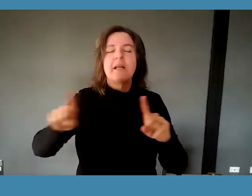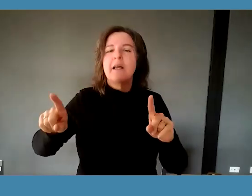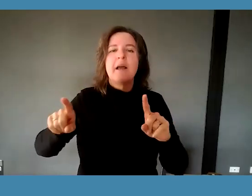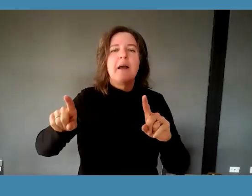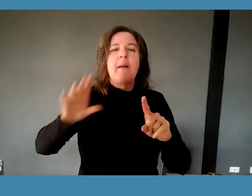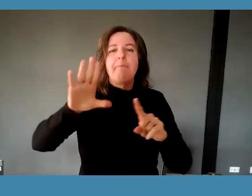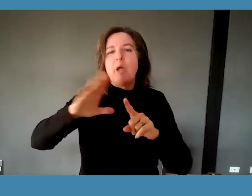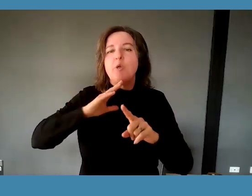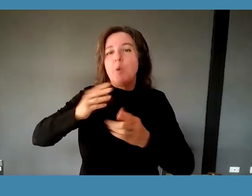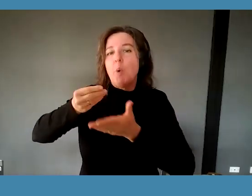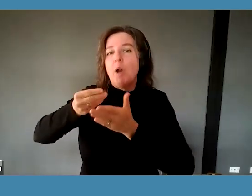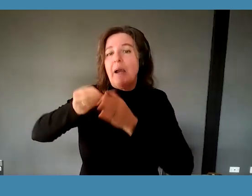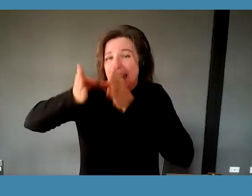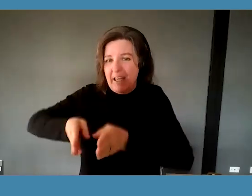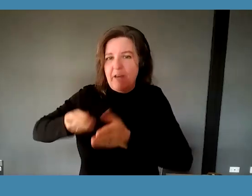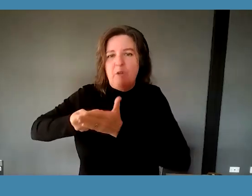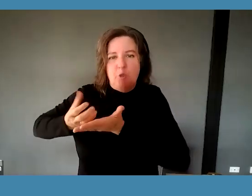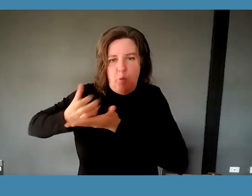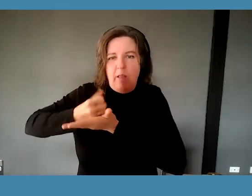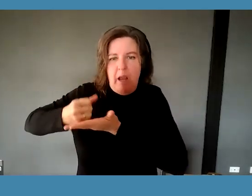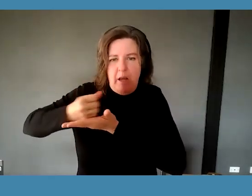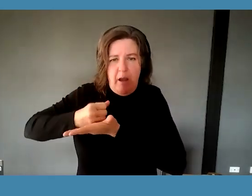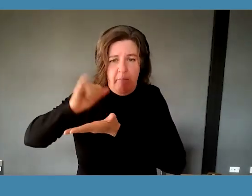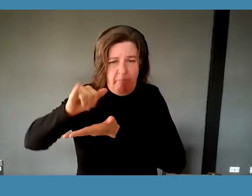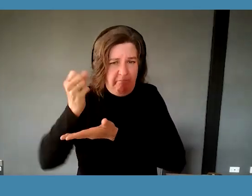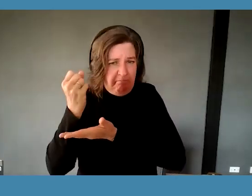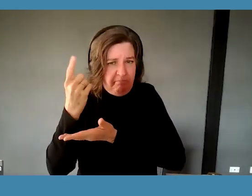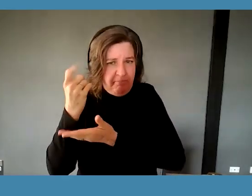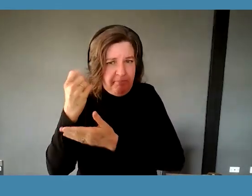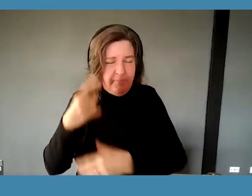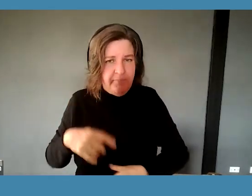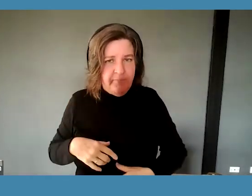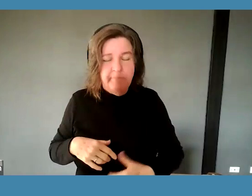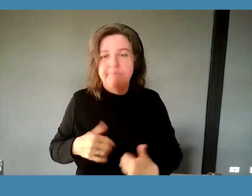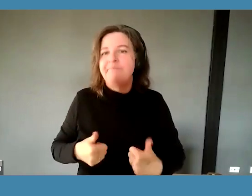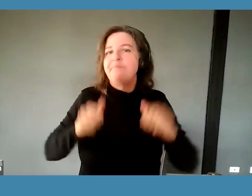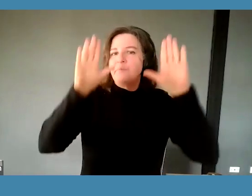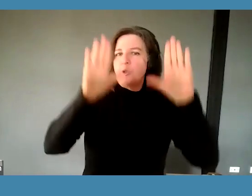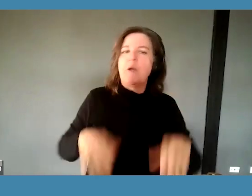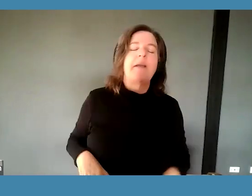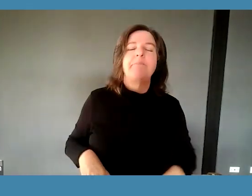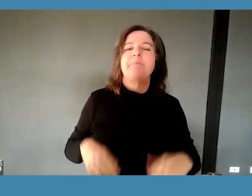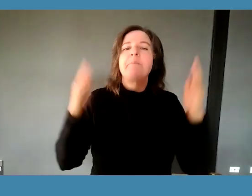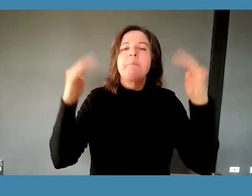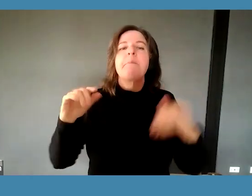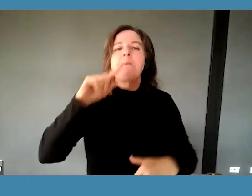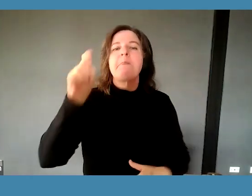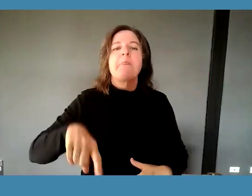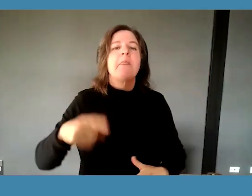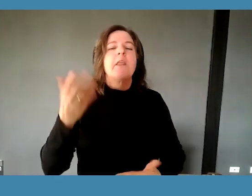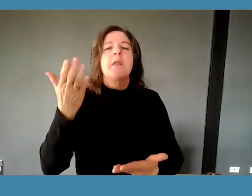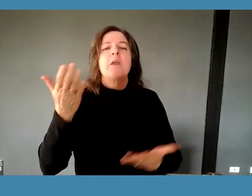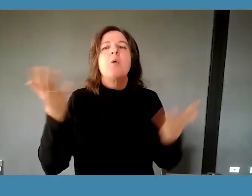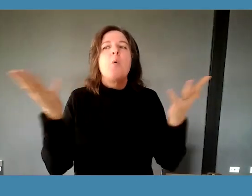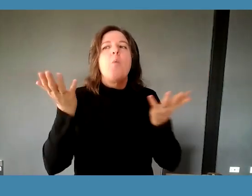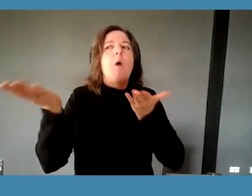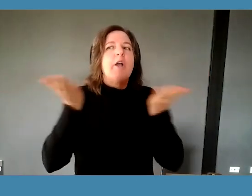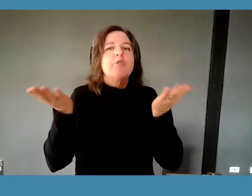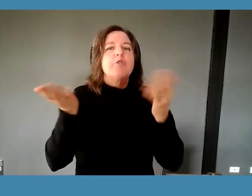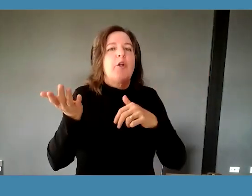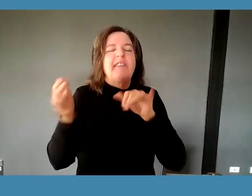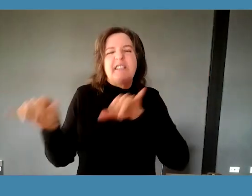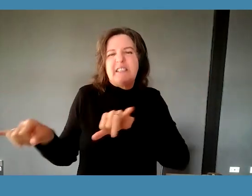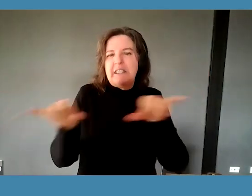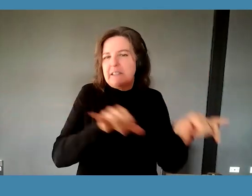sense. Great. Next question is, what services similar to this are available